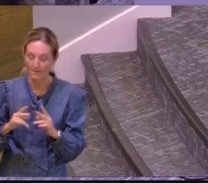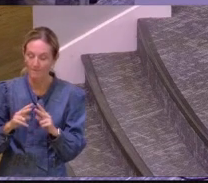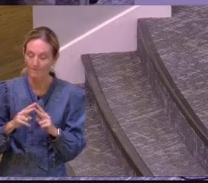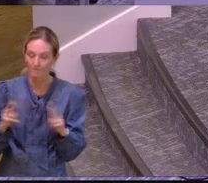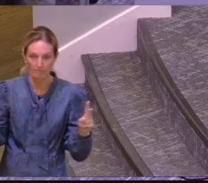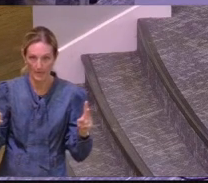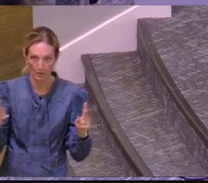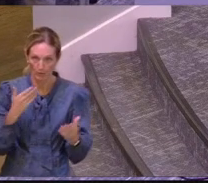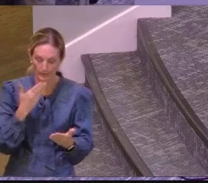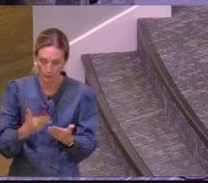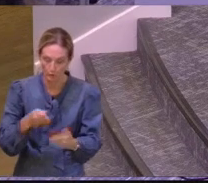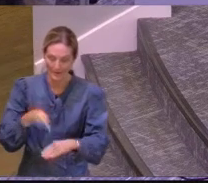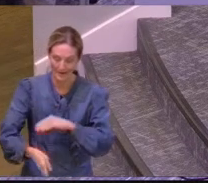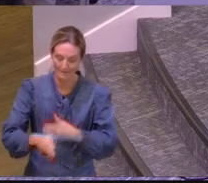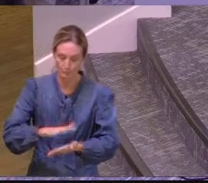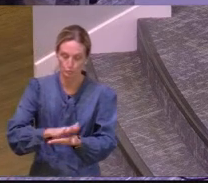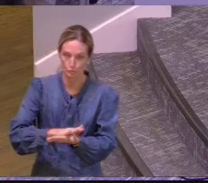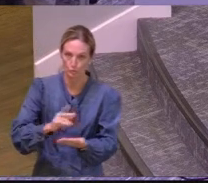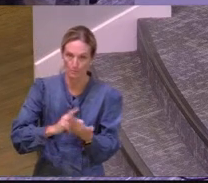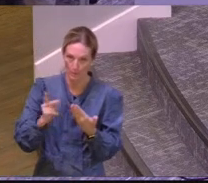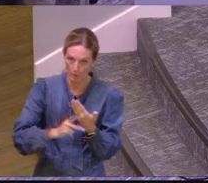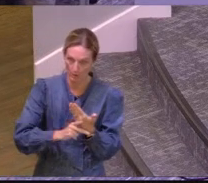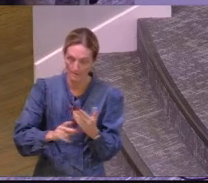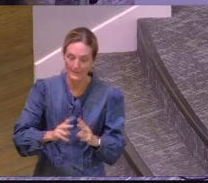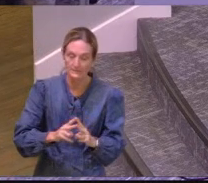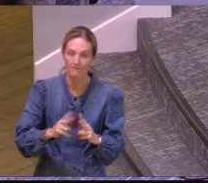is very, very vibrant.